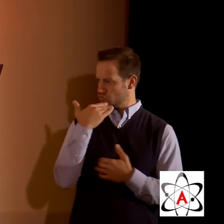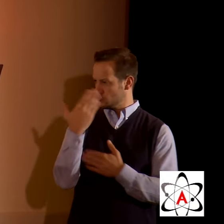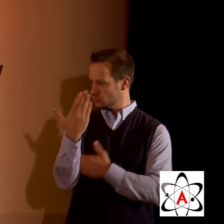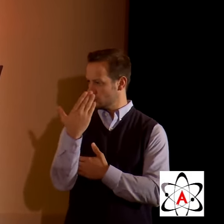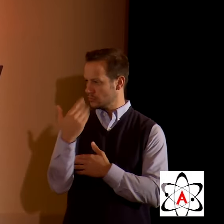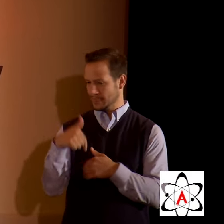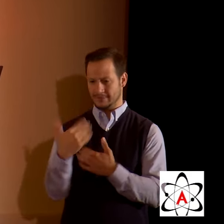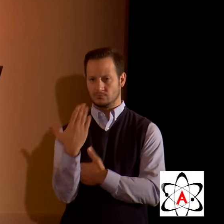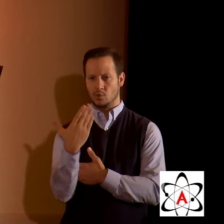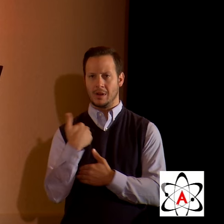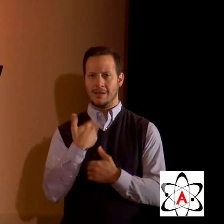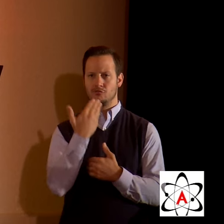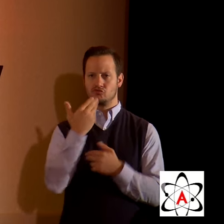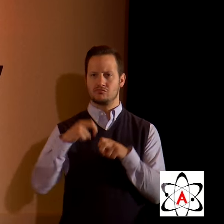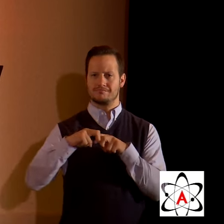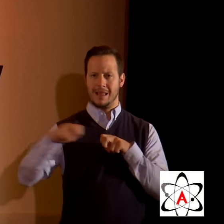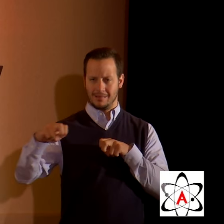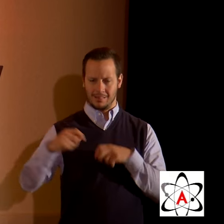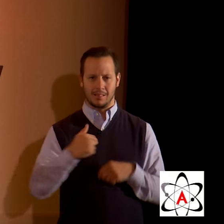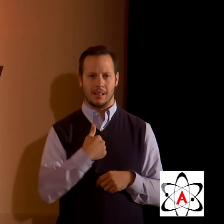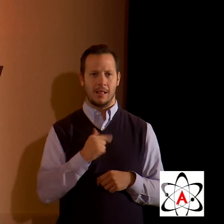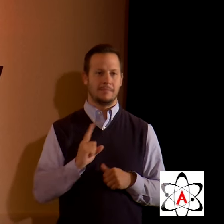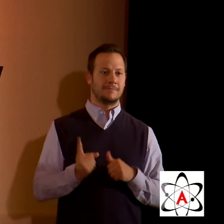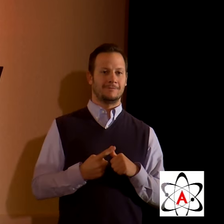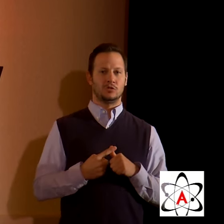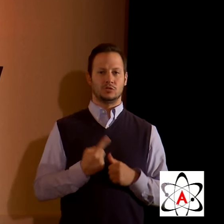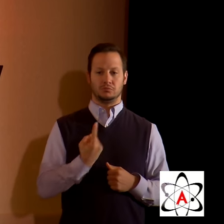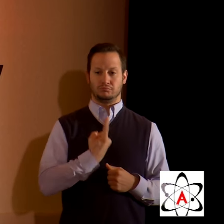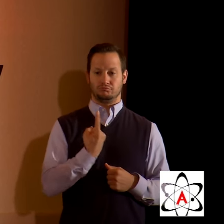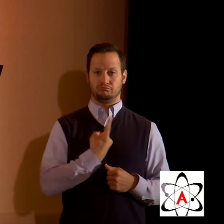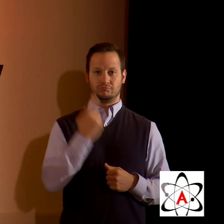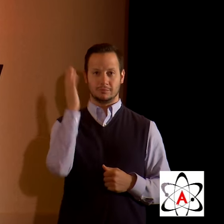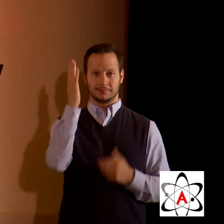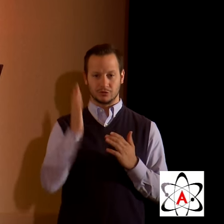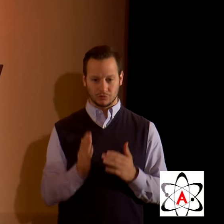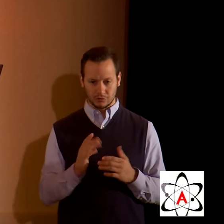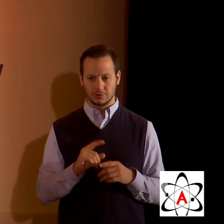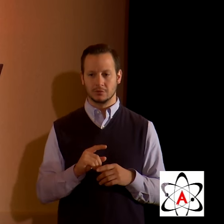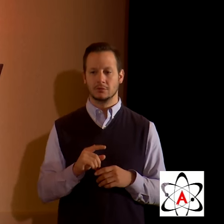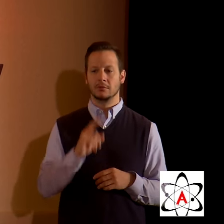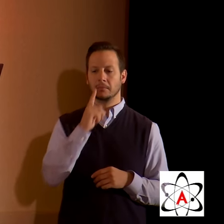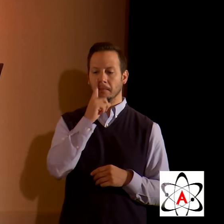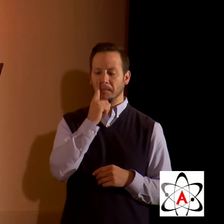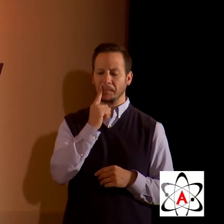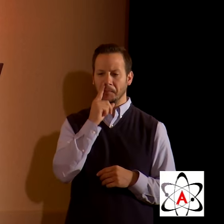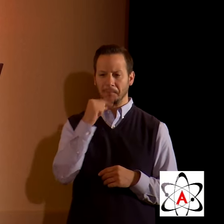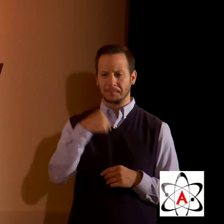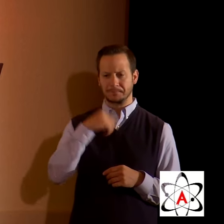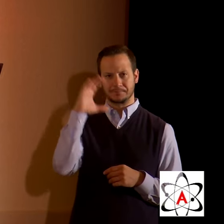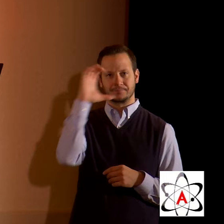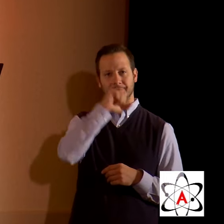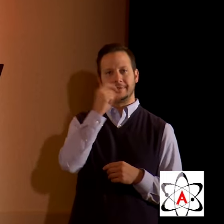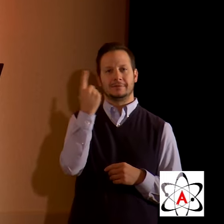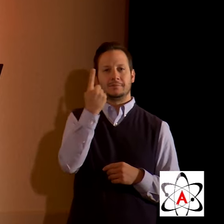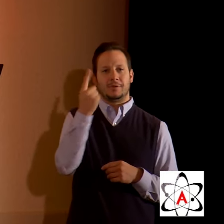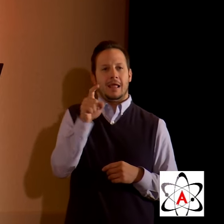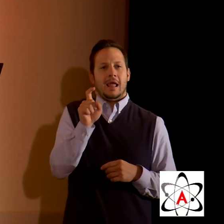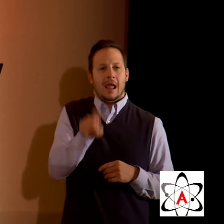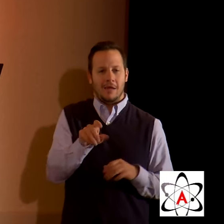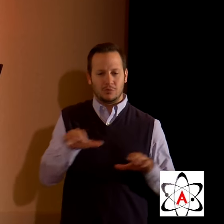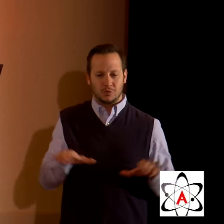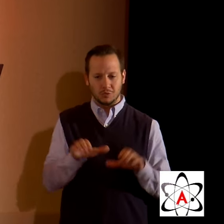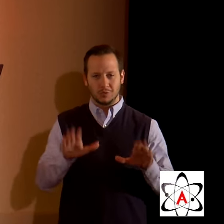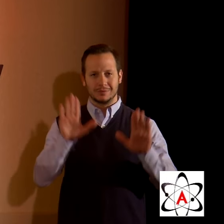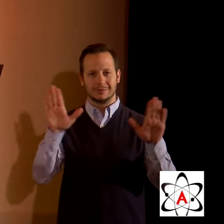the first solo speaker after the panel discussion. Now, I guess somebody had to do the Sunday morning